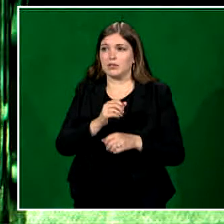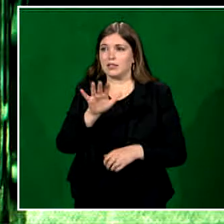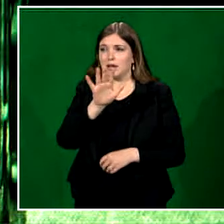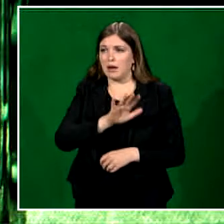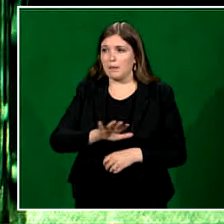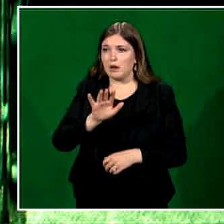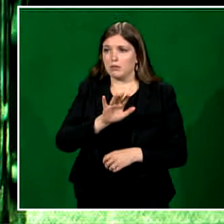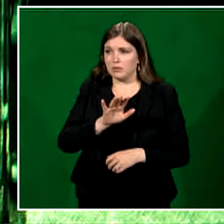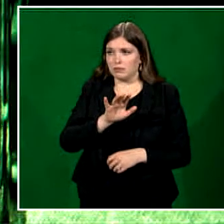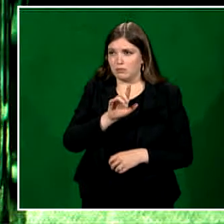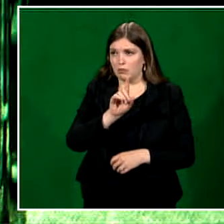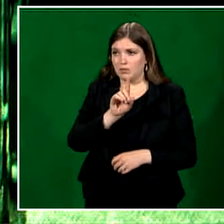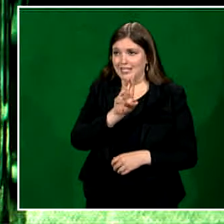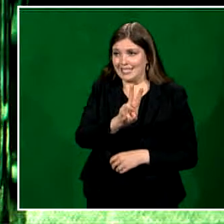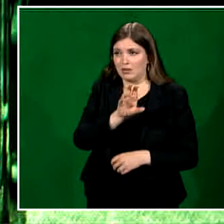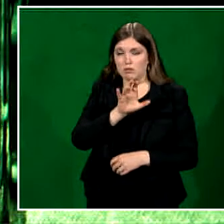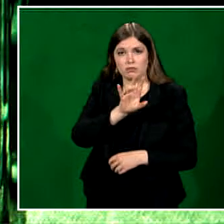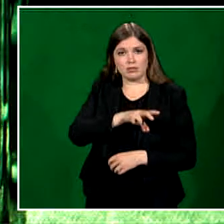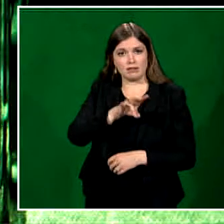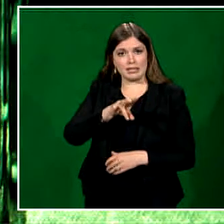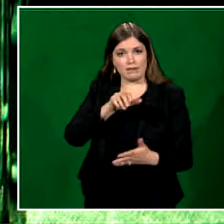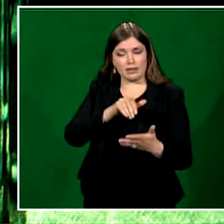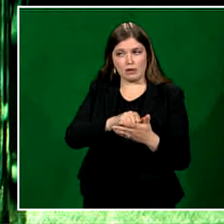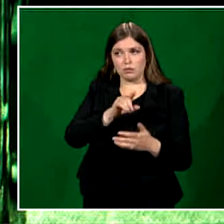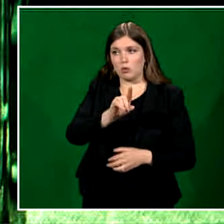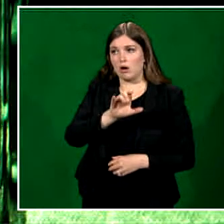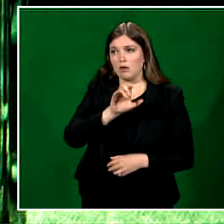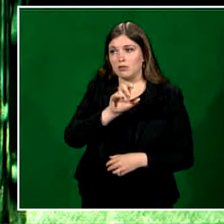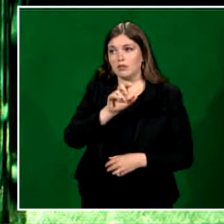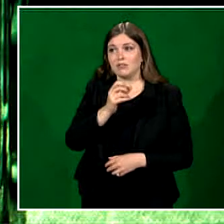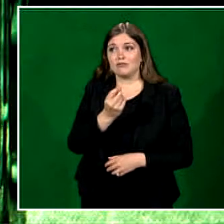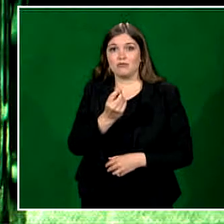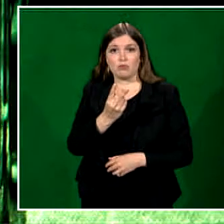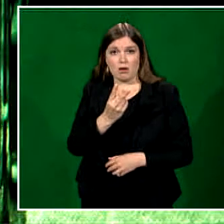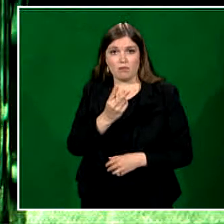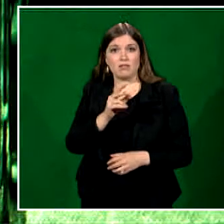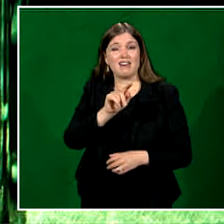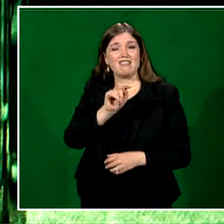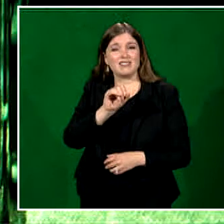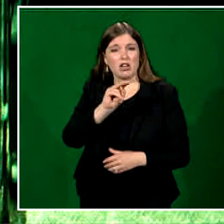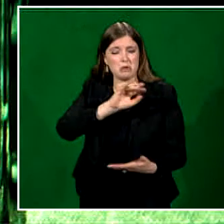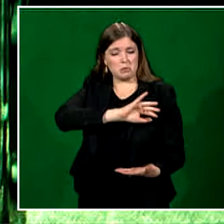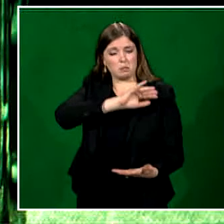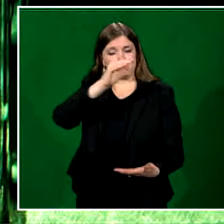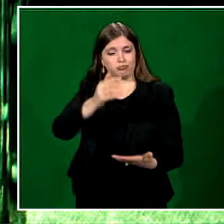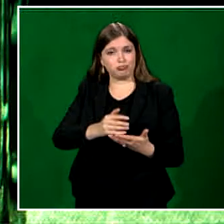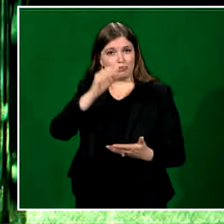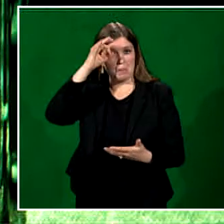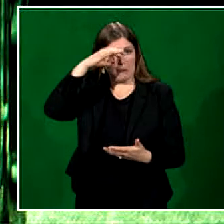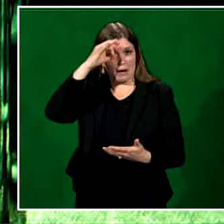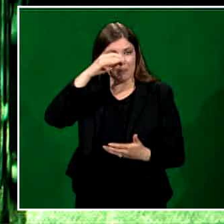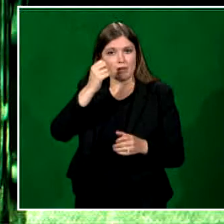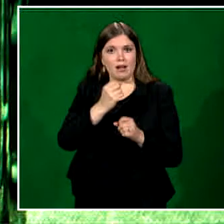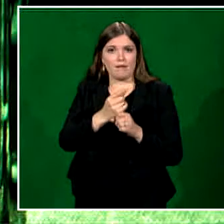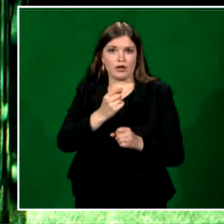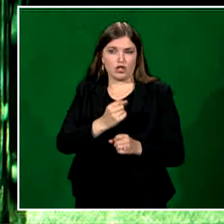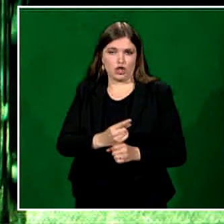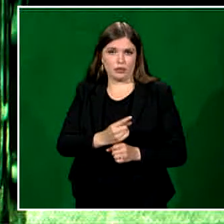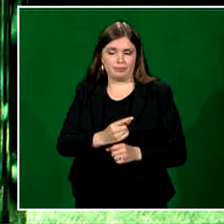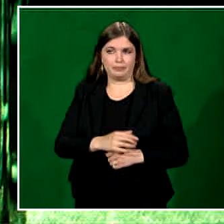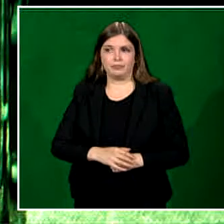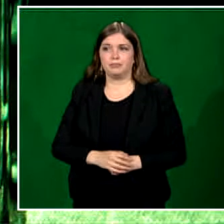677,122 metric tons of pineapple annually. In 2017, the Food and Agriculture Organization of the United